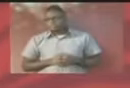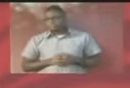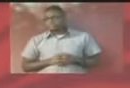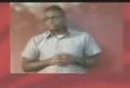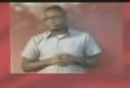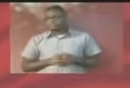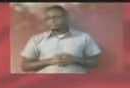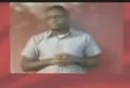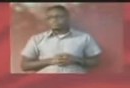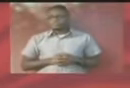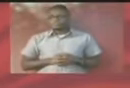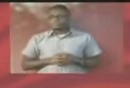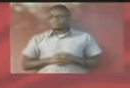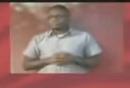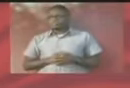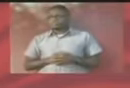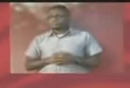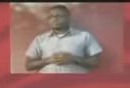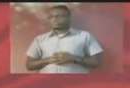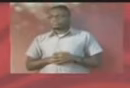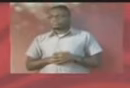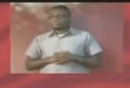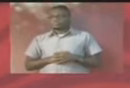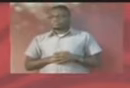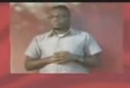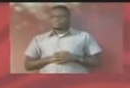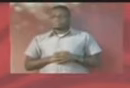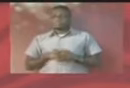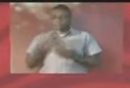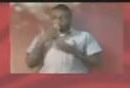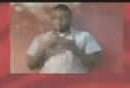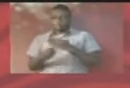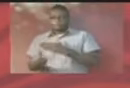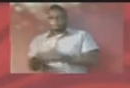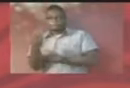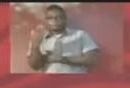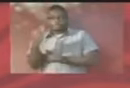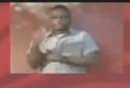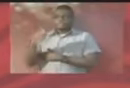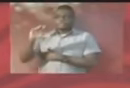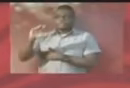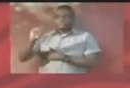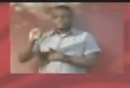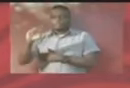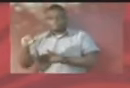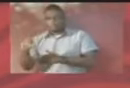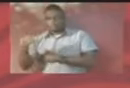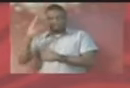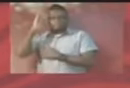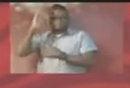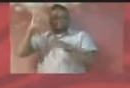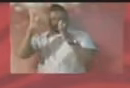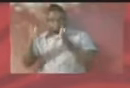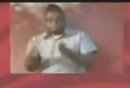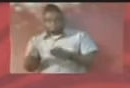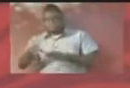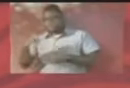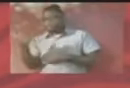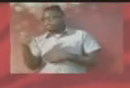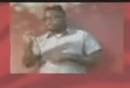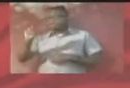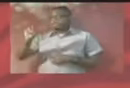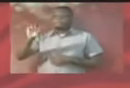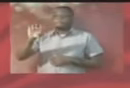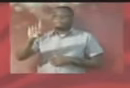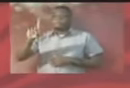Thank you, Mr. Alexander. Good morning, Dr. Parasram, Dr. Montail, members of the media, members of the viewing